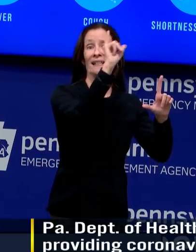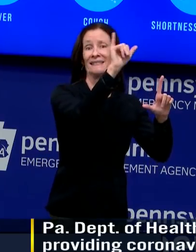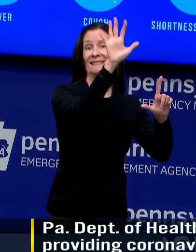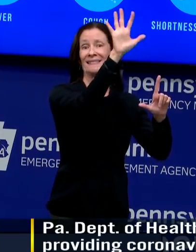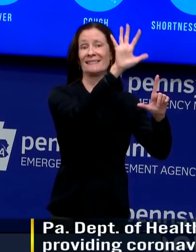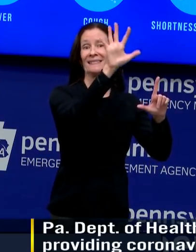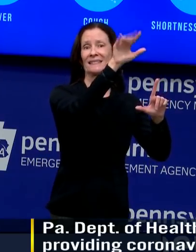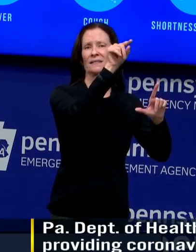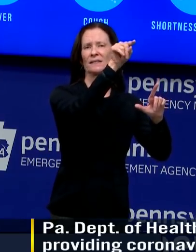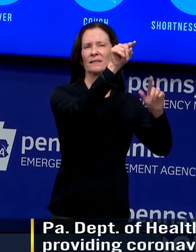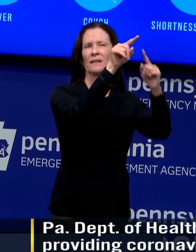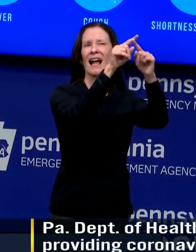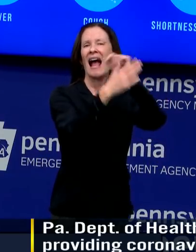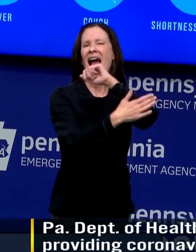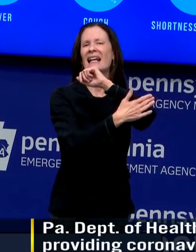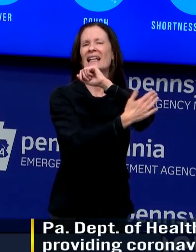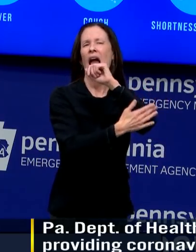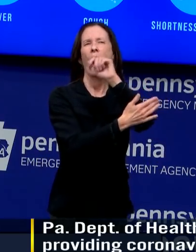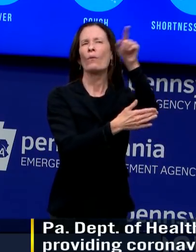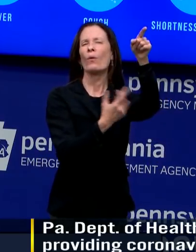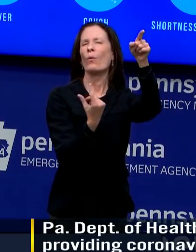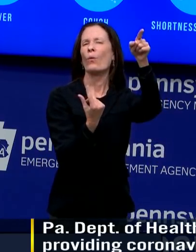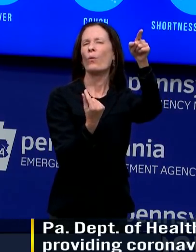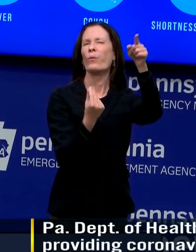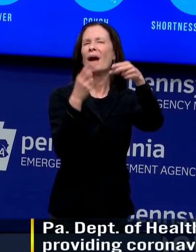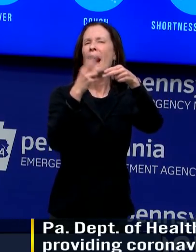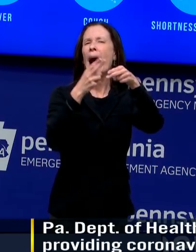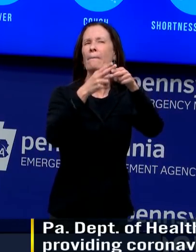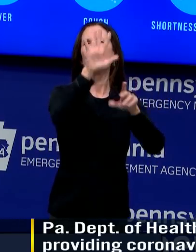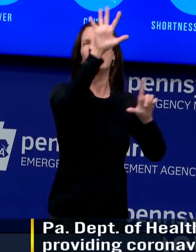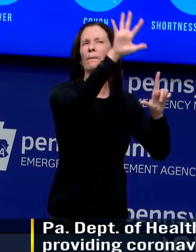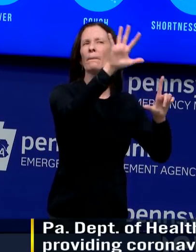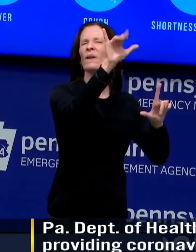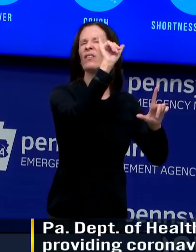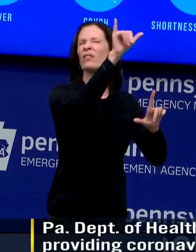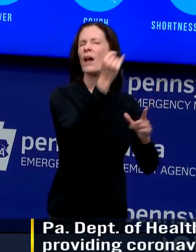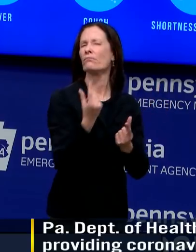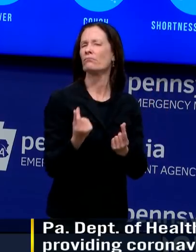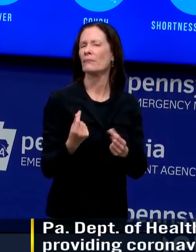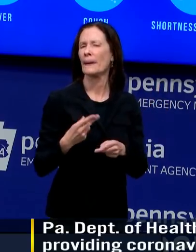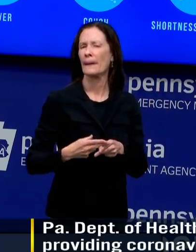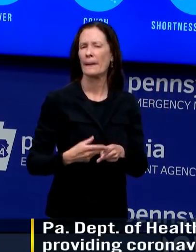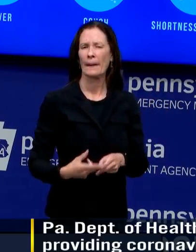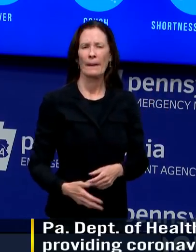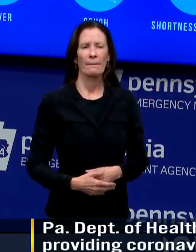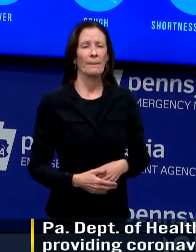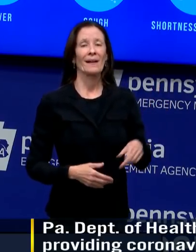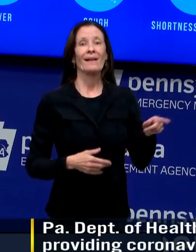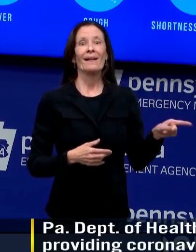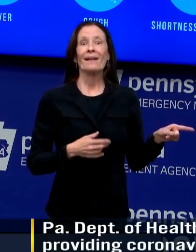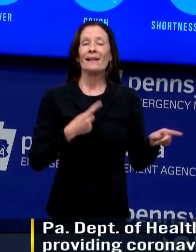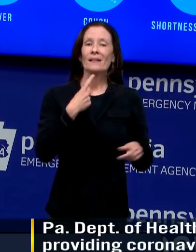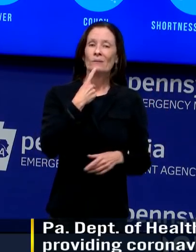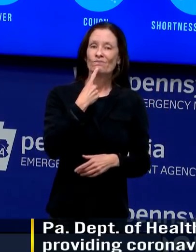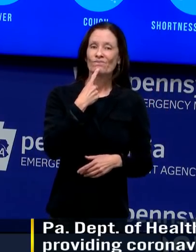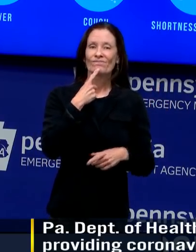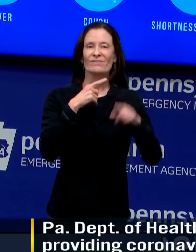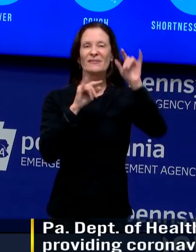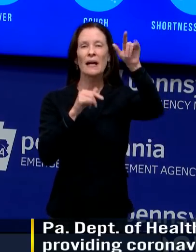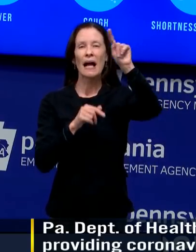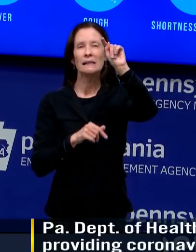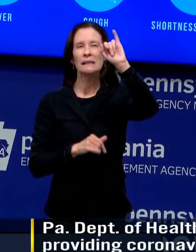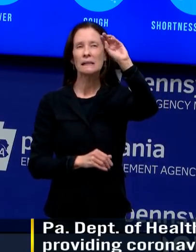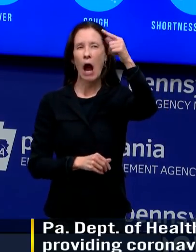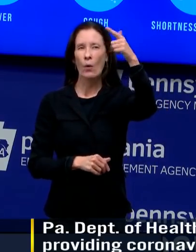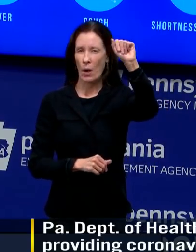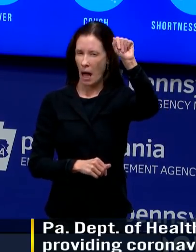counties would be involved? Well, the counties that I'm looking at are counties like Tioga and